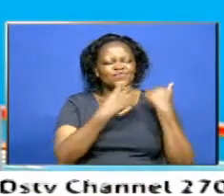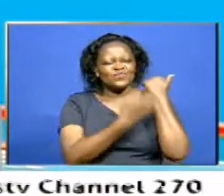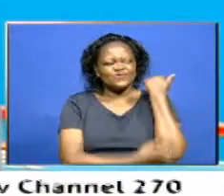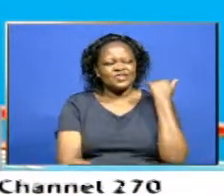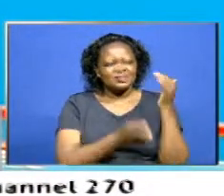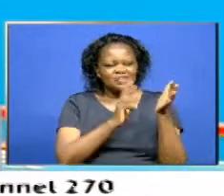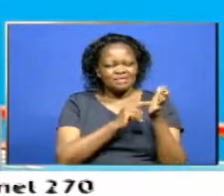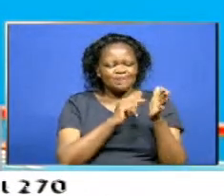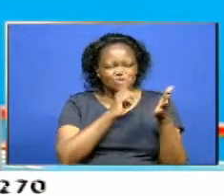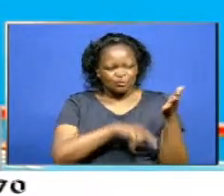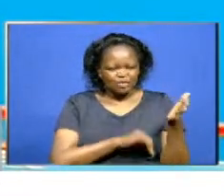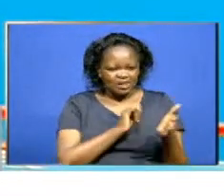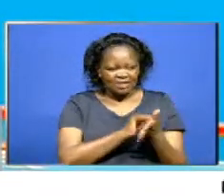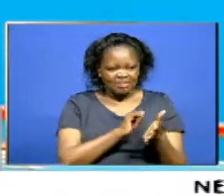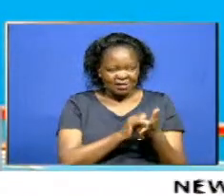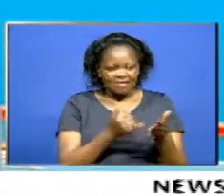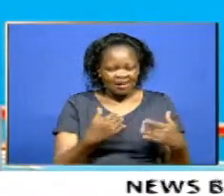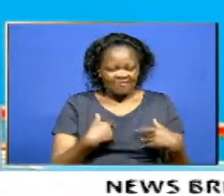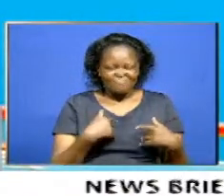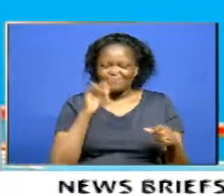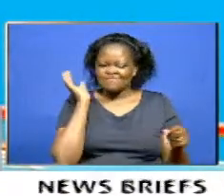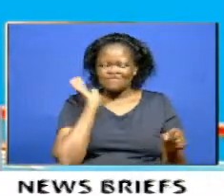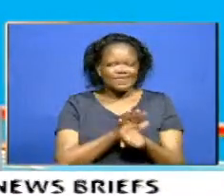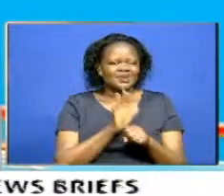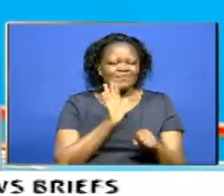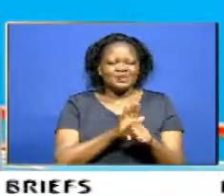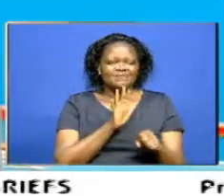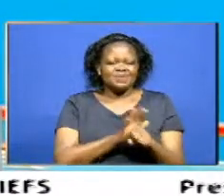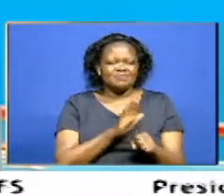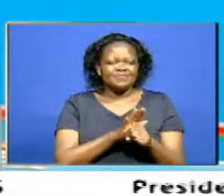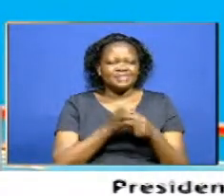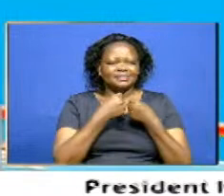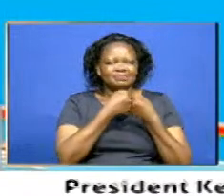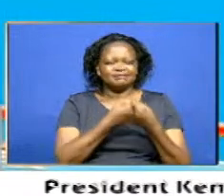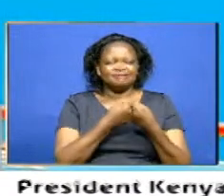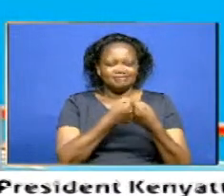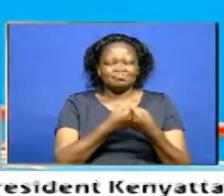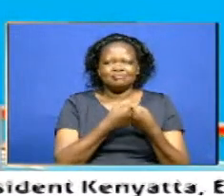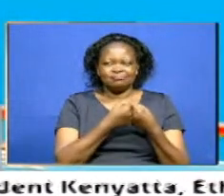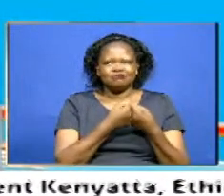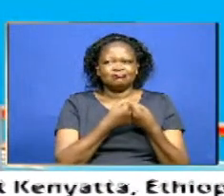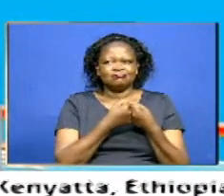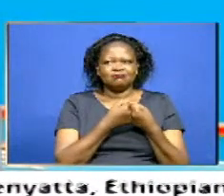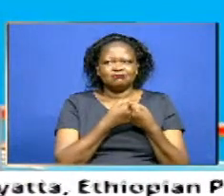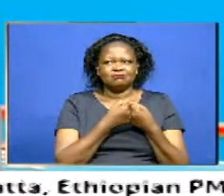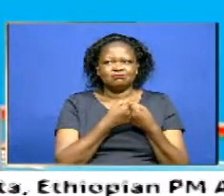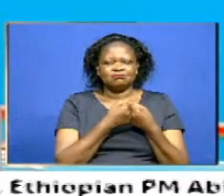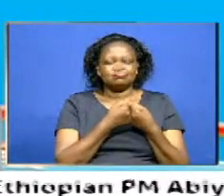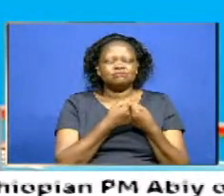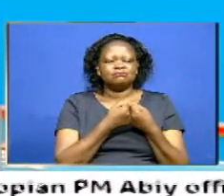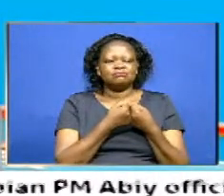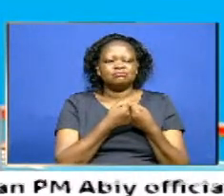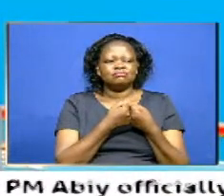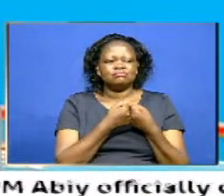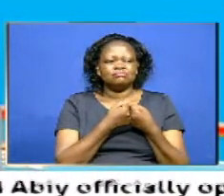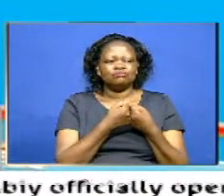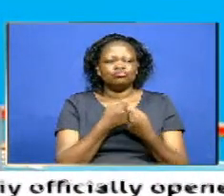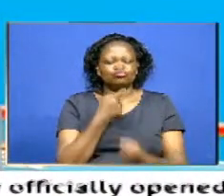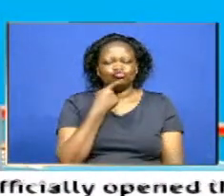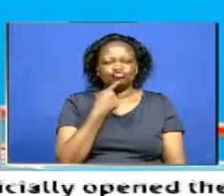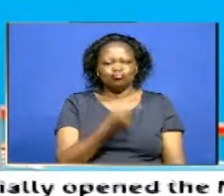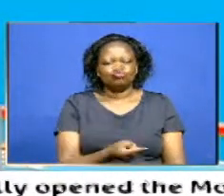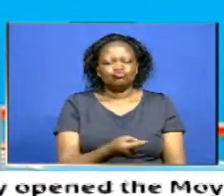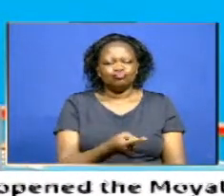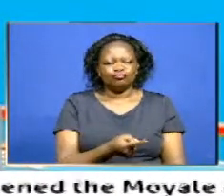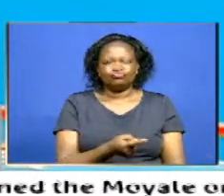means that they'll be having a lot of challenges, securing meals for their day-to-day living. And so how